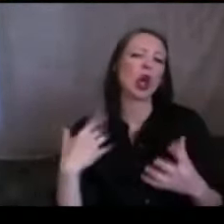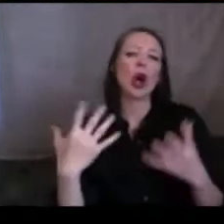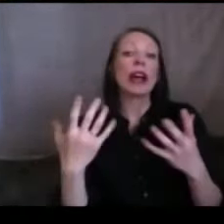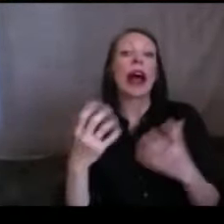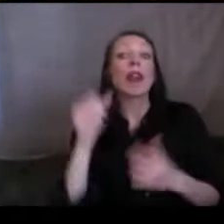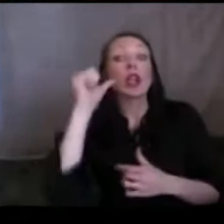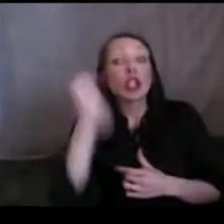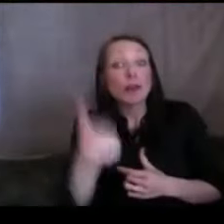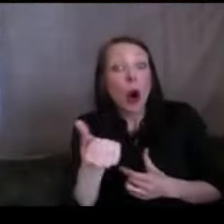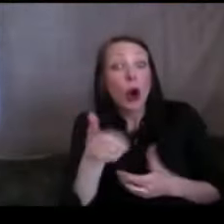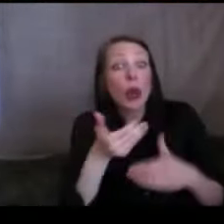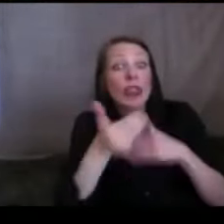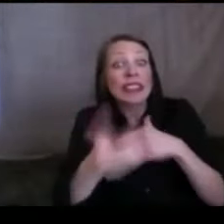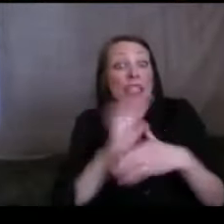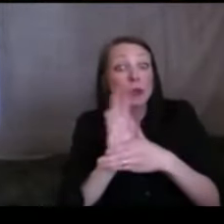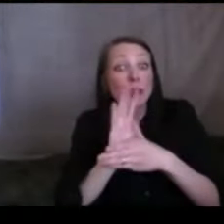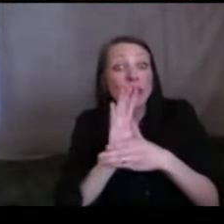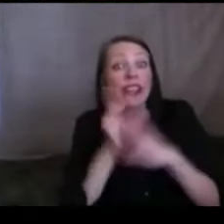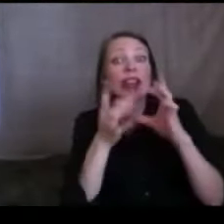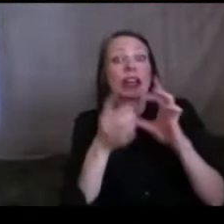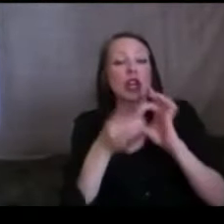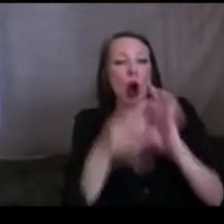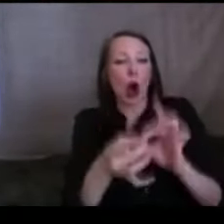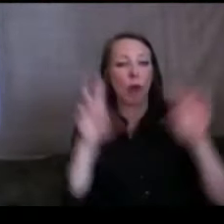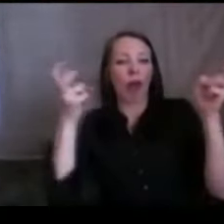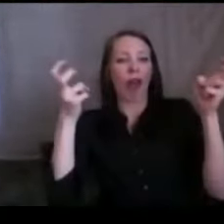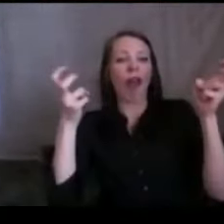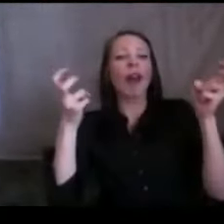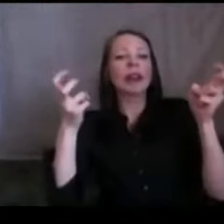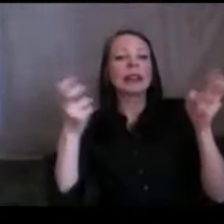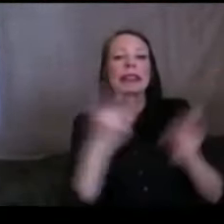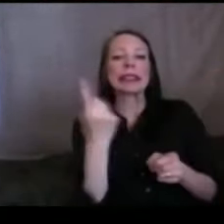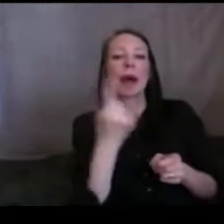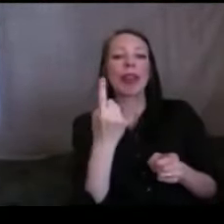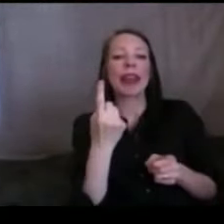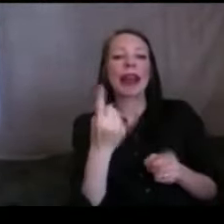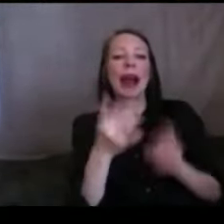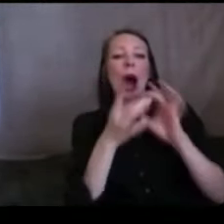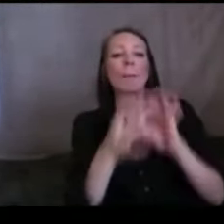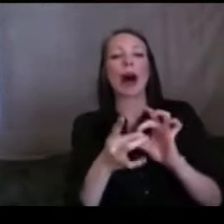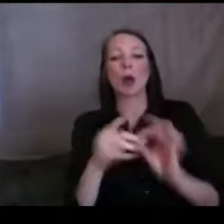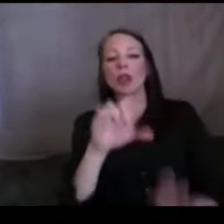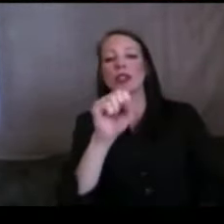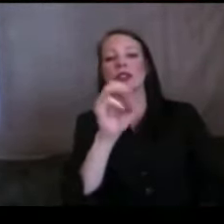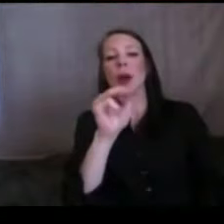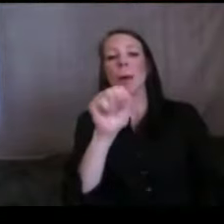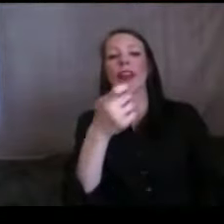next film, There's Something About Grace. You won't want to miss it. Thank you.